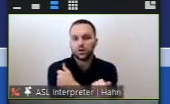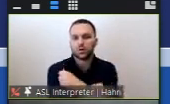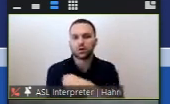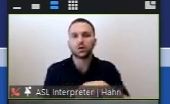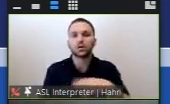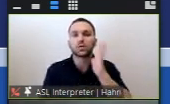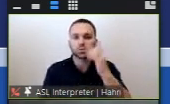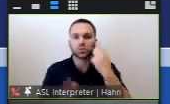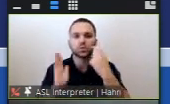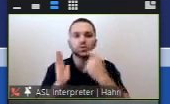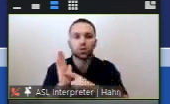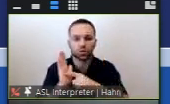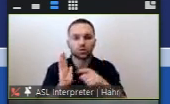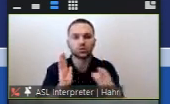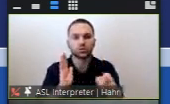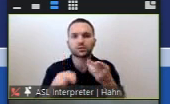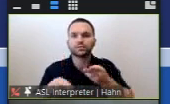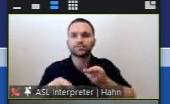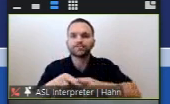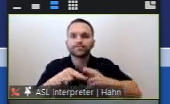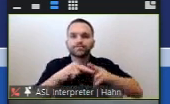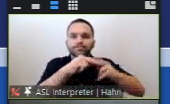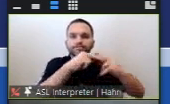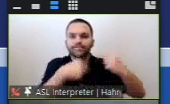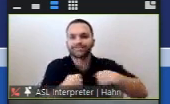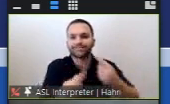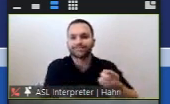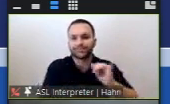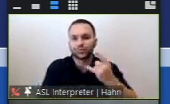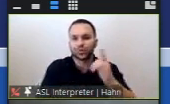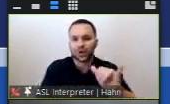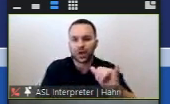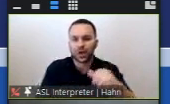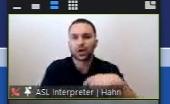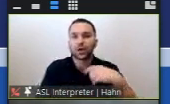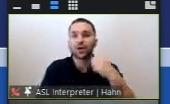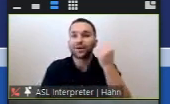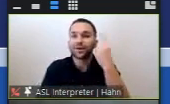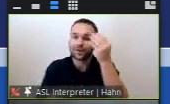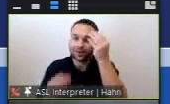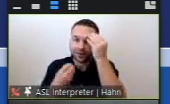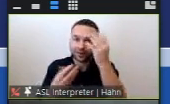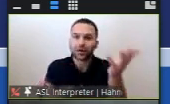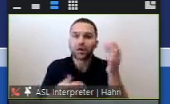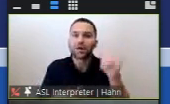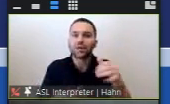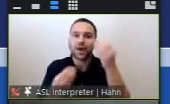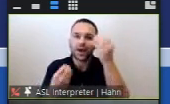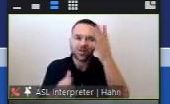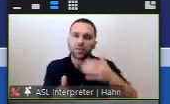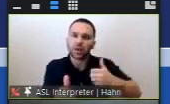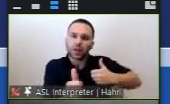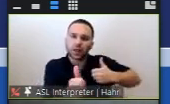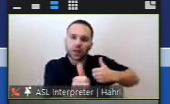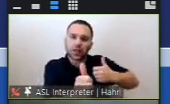increase since early July. And just a reminder that this data is a little bit lagging as well. So I anticipate that